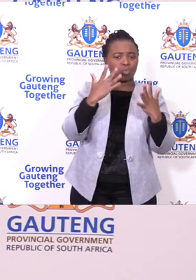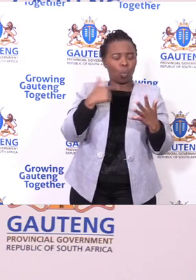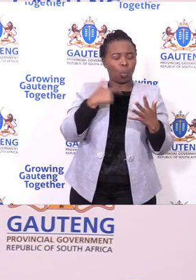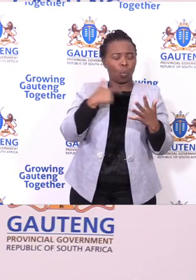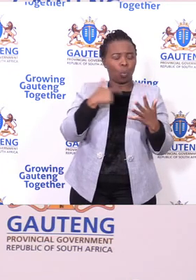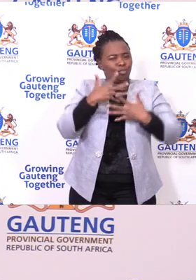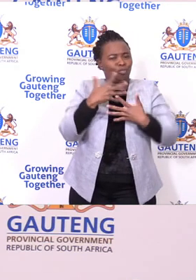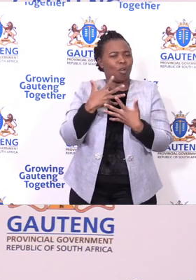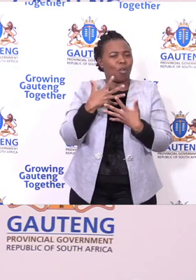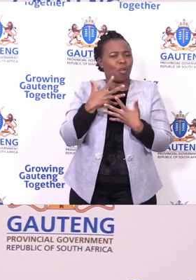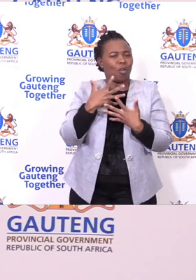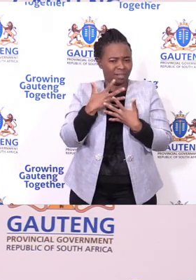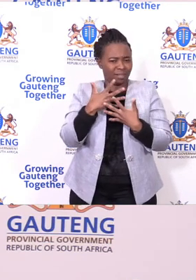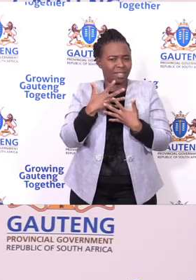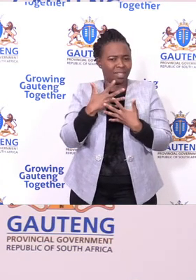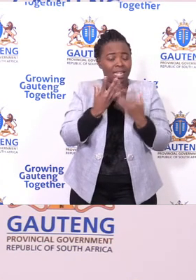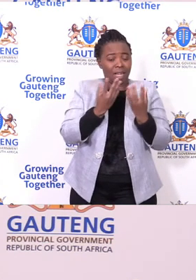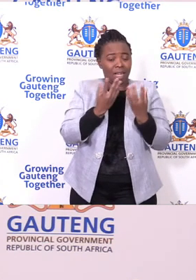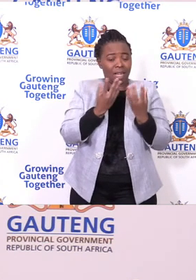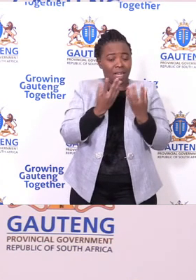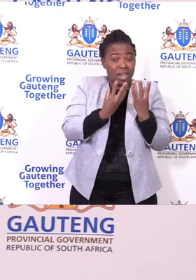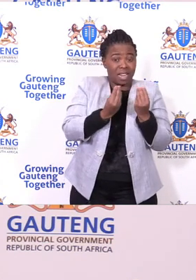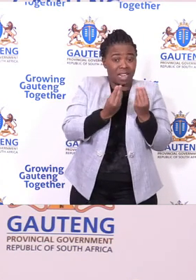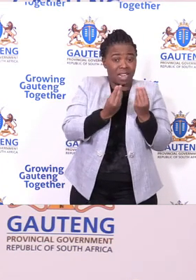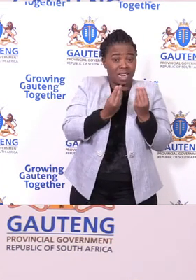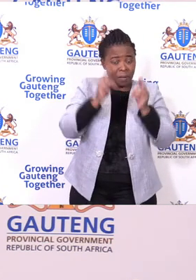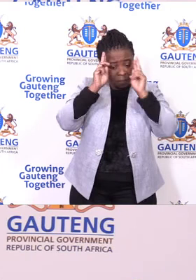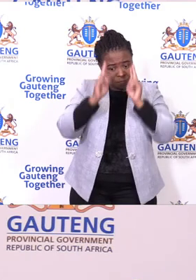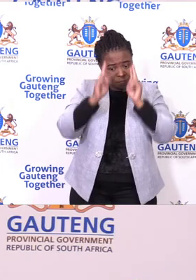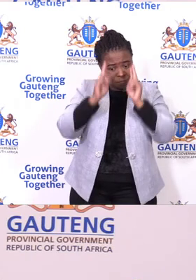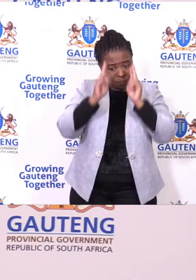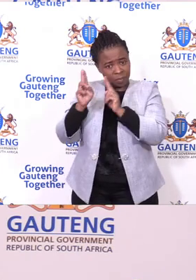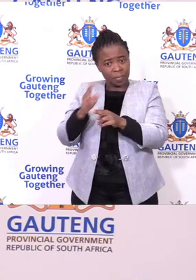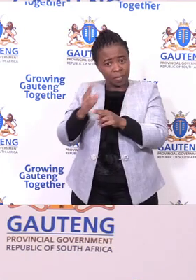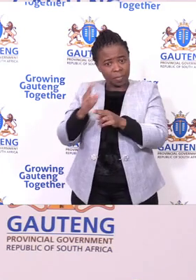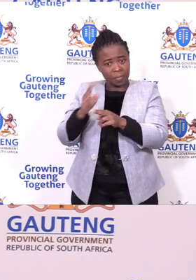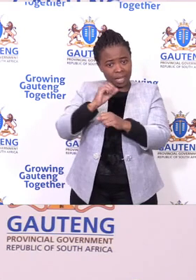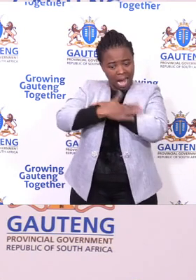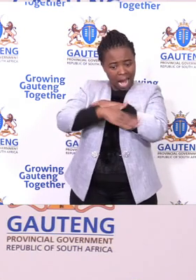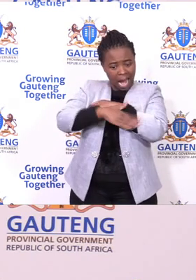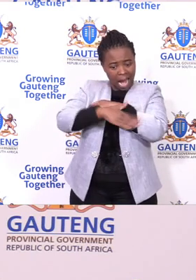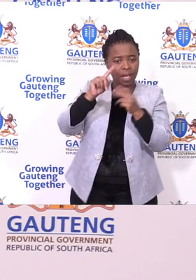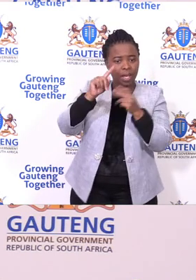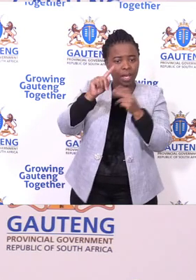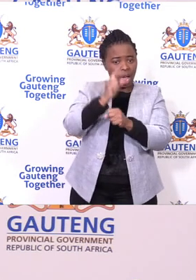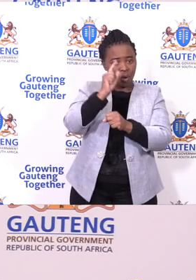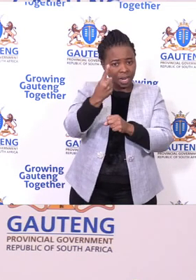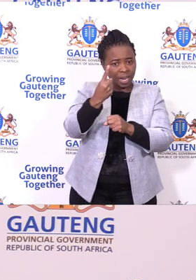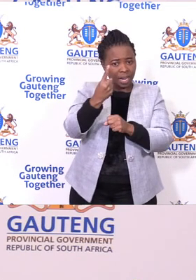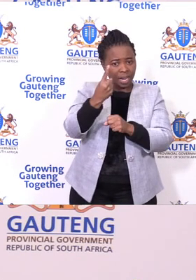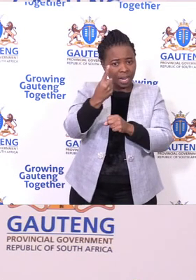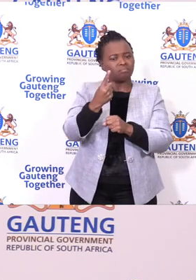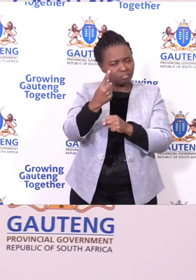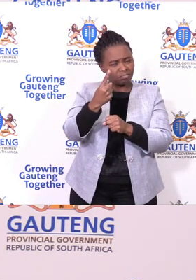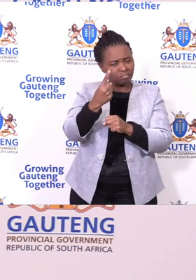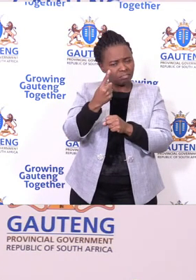our own numbers that the mortality rate in the country and in Gauteng specifically still lies true and still